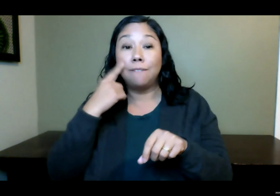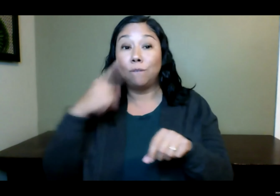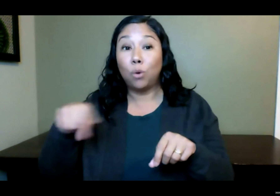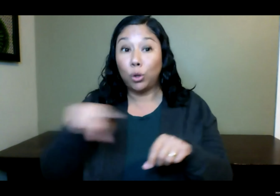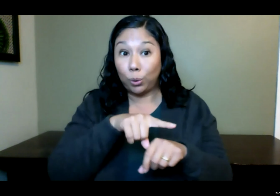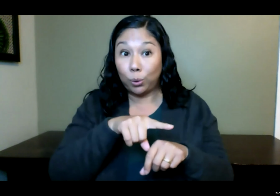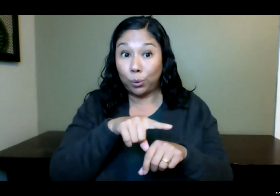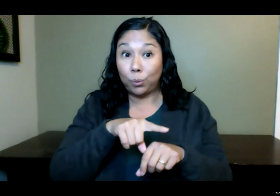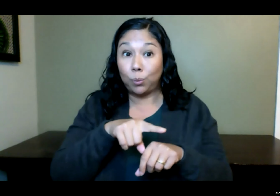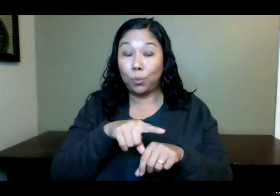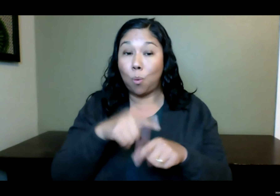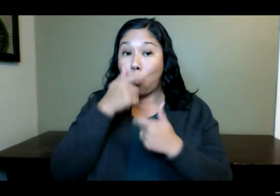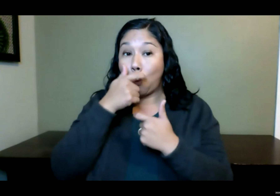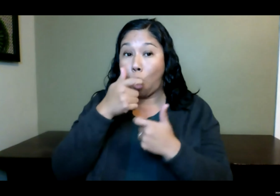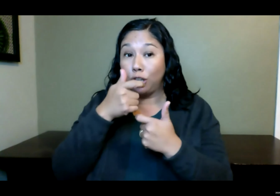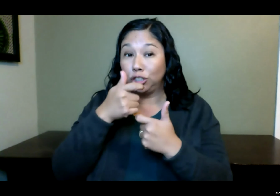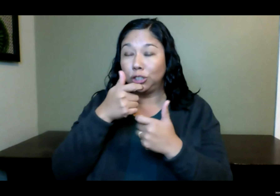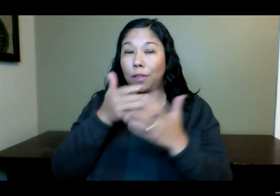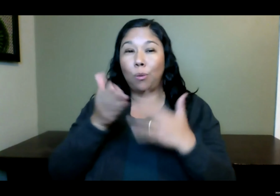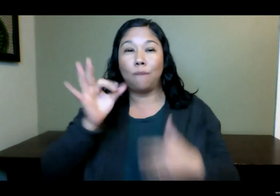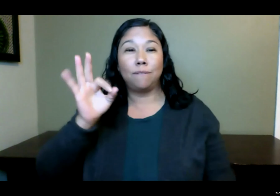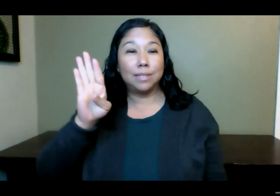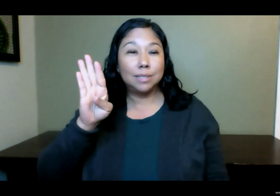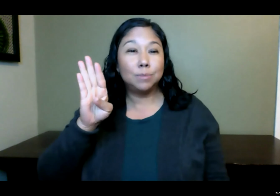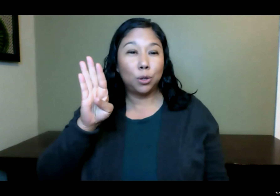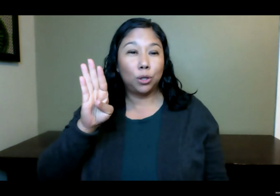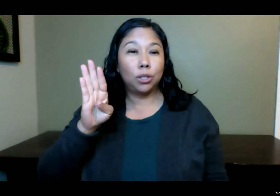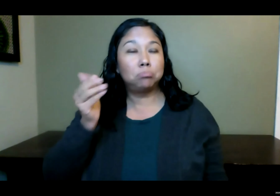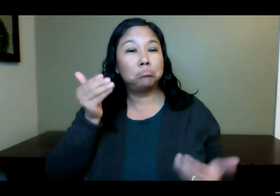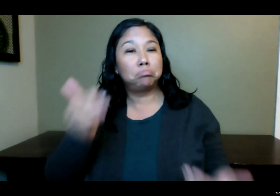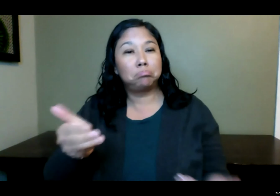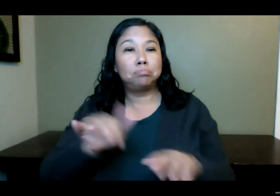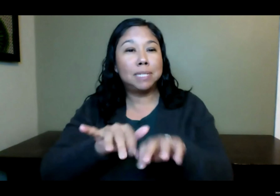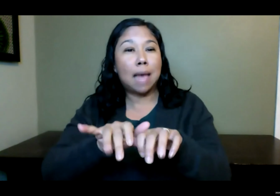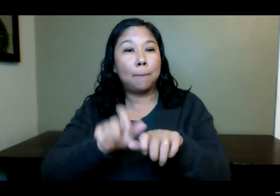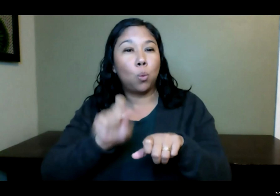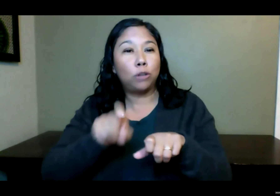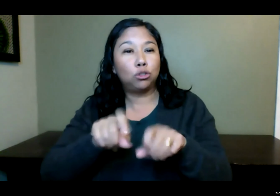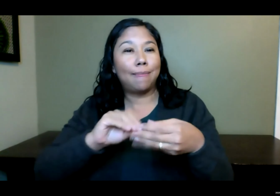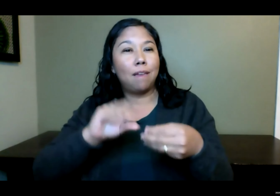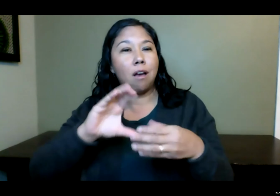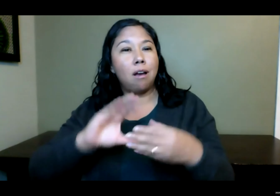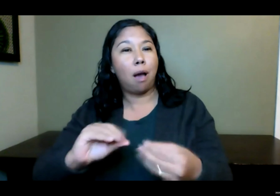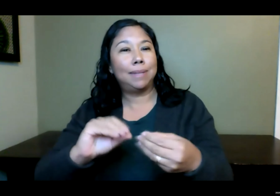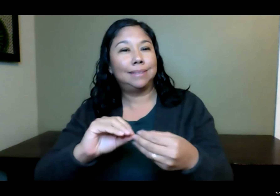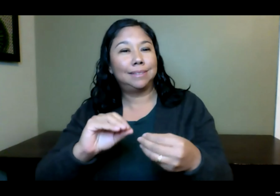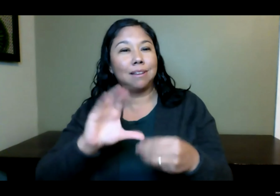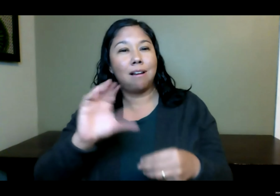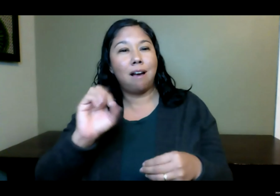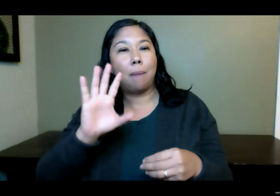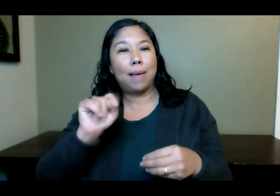you watching from Facebook, feel free to also type questions in the comments and we can discuss